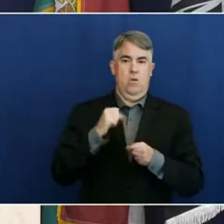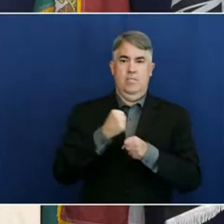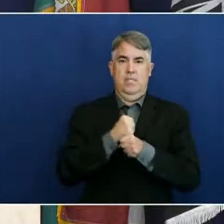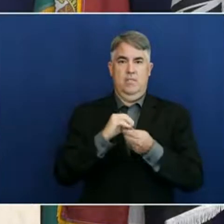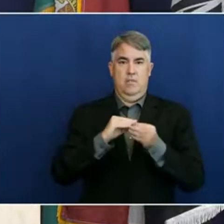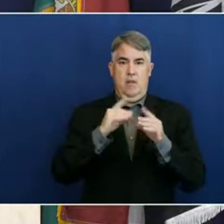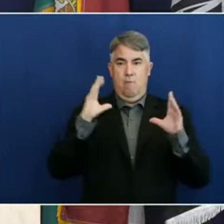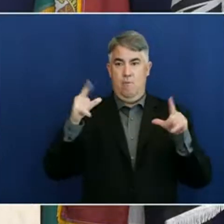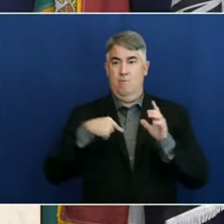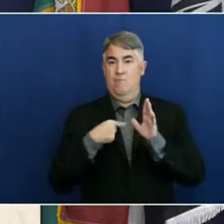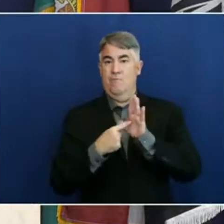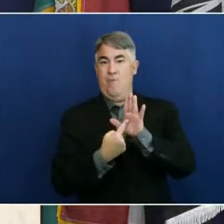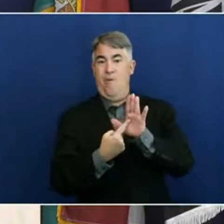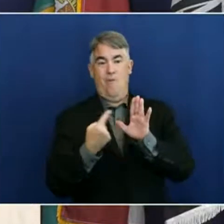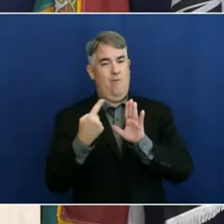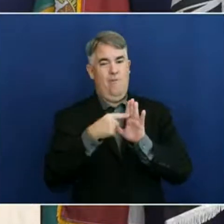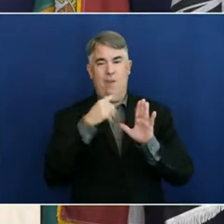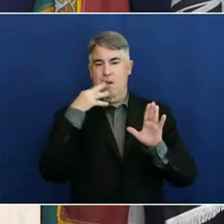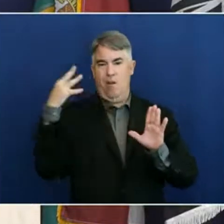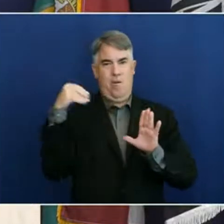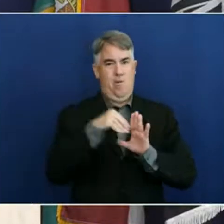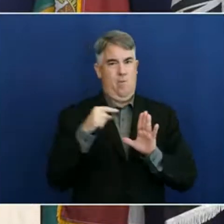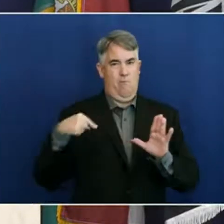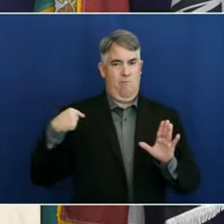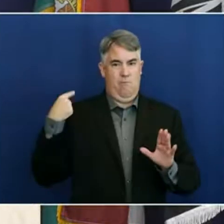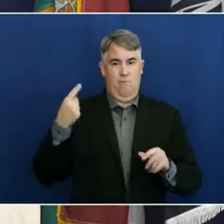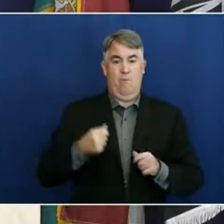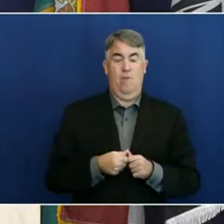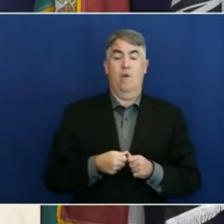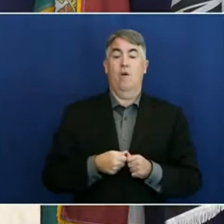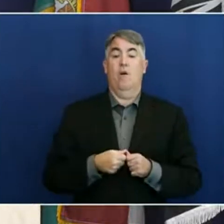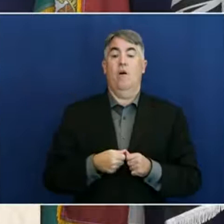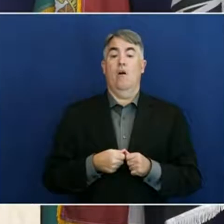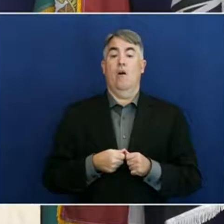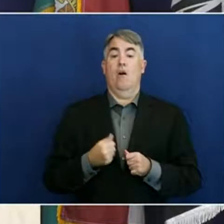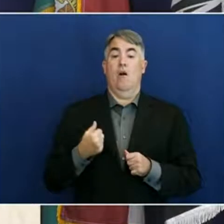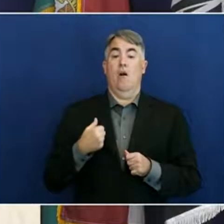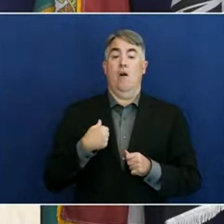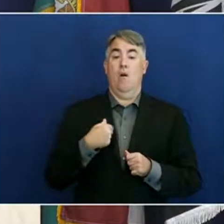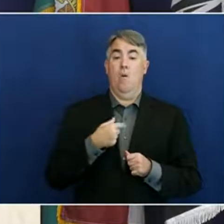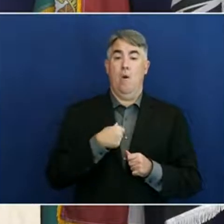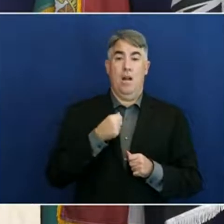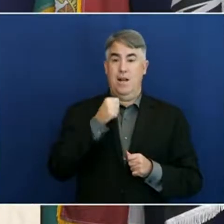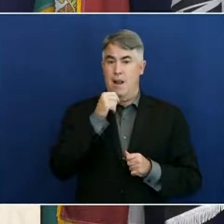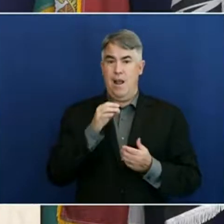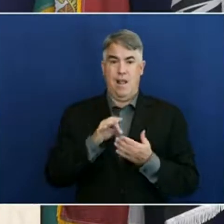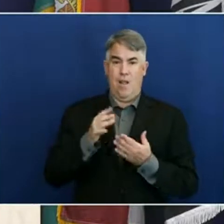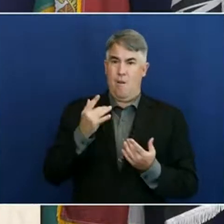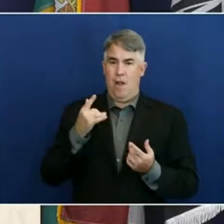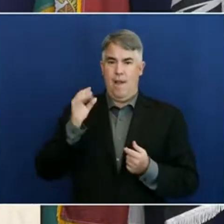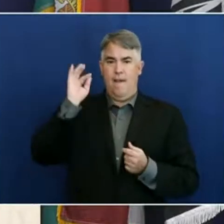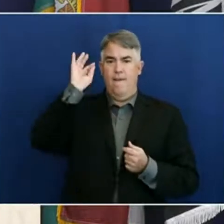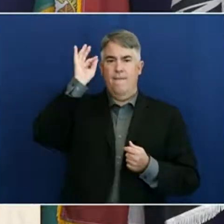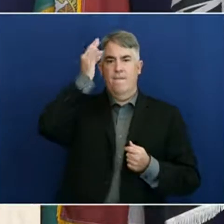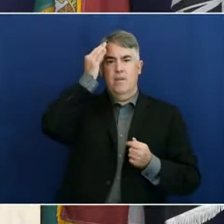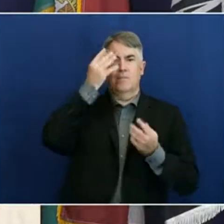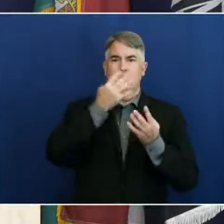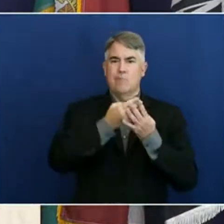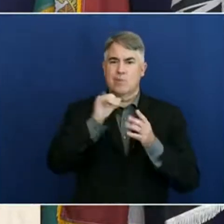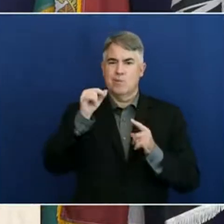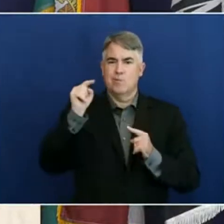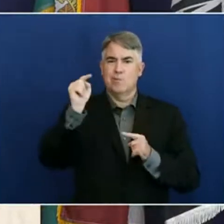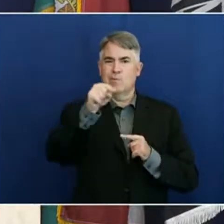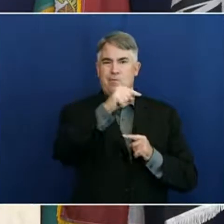County. We don't get federal detention facilities or prison data. Maybe we will as we